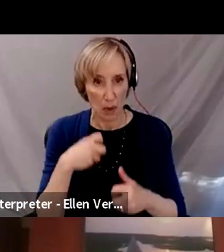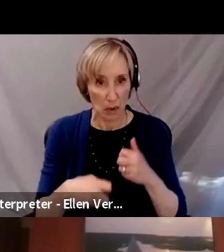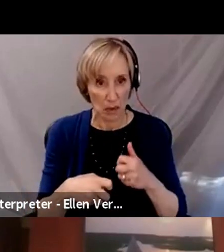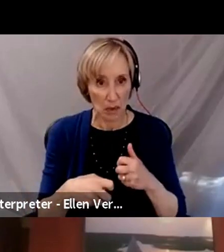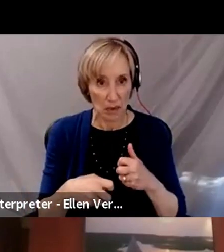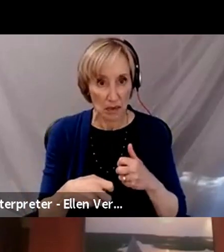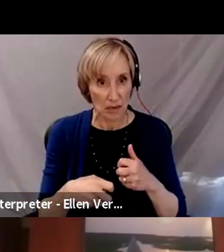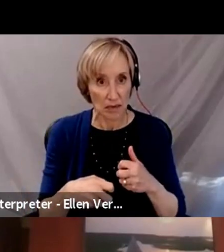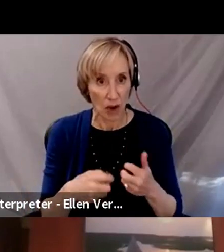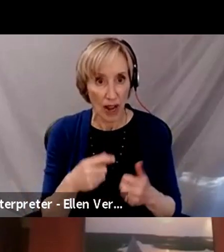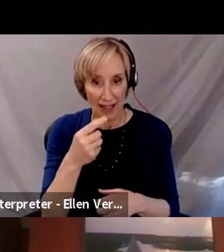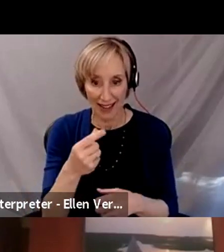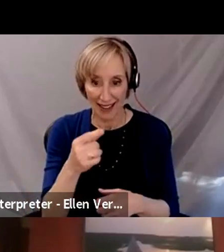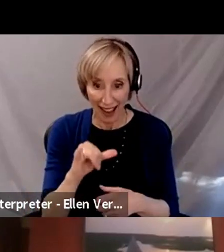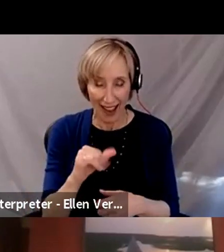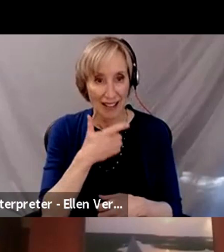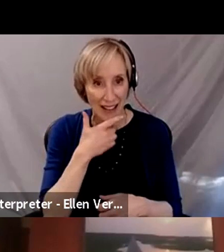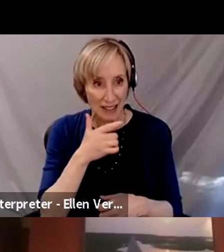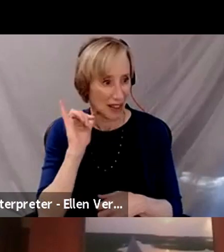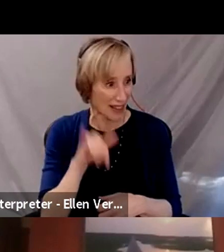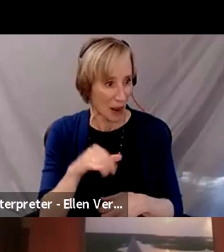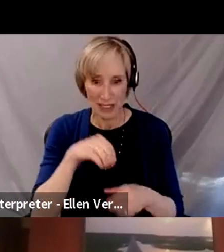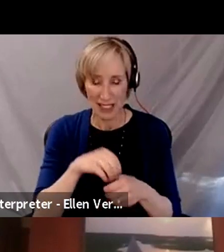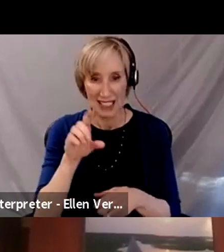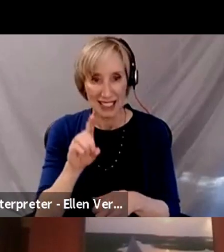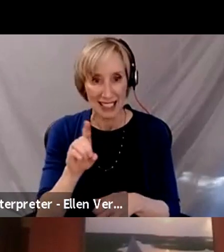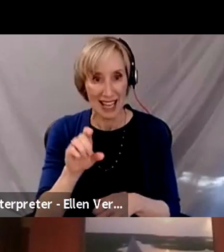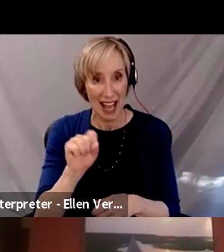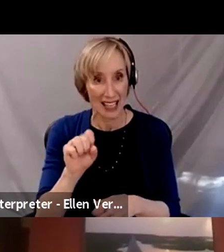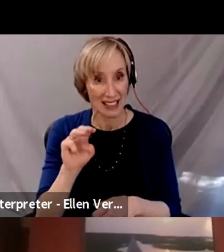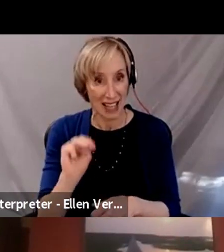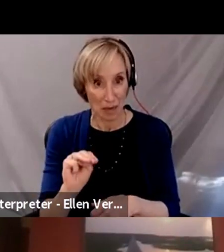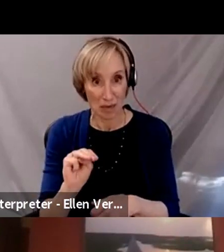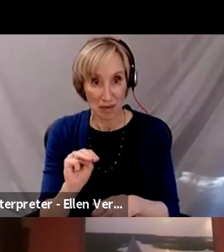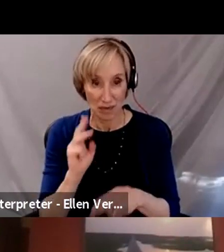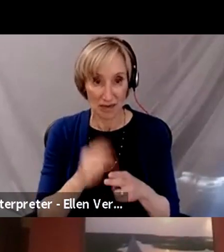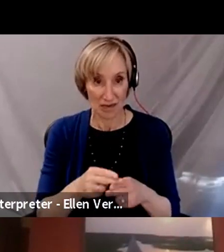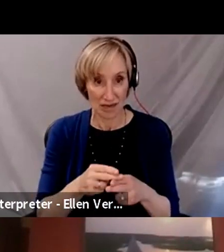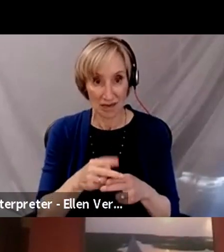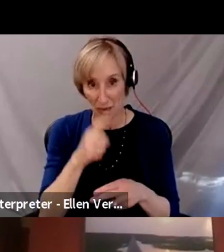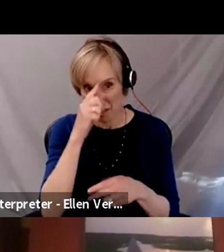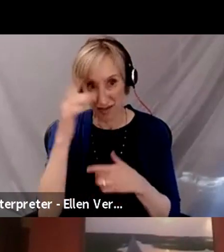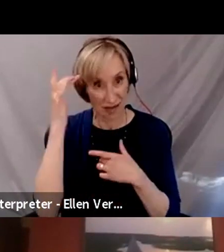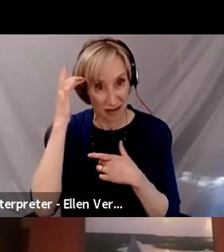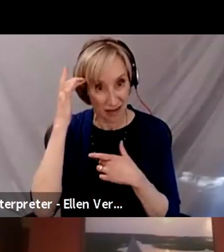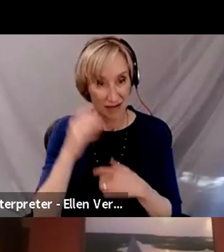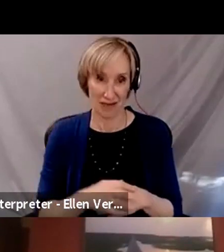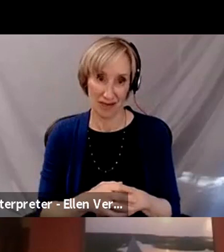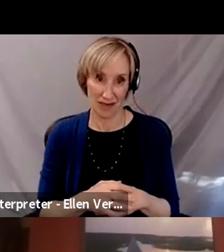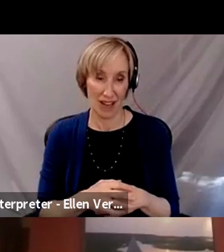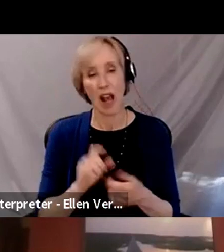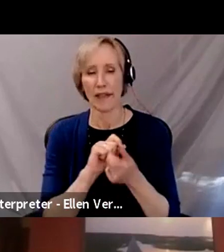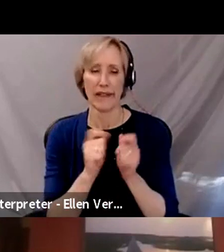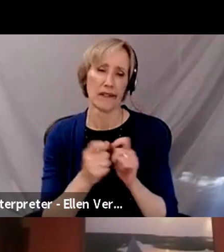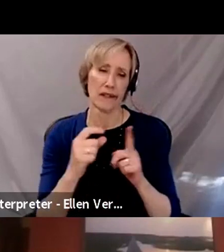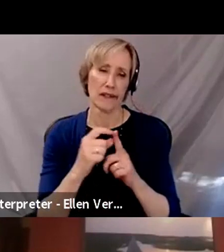is. And they've changed the wording, but these things have been decided